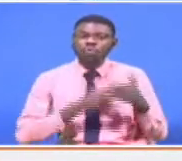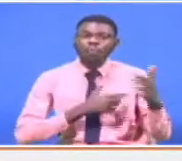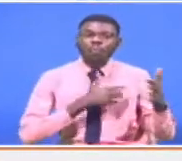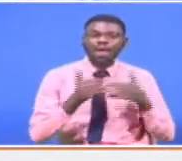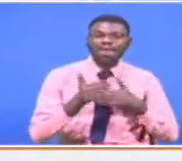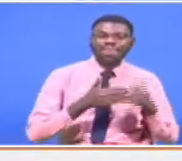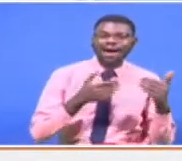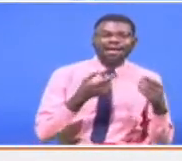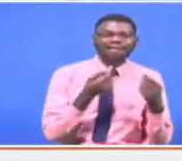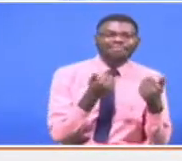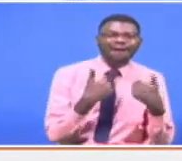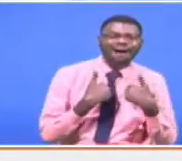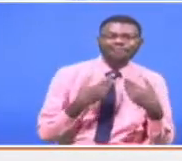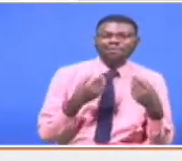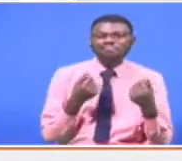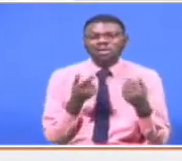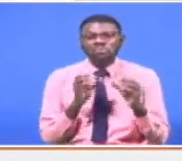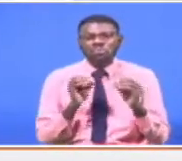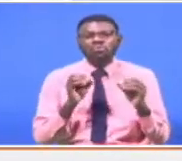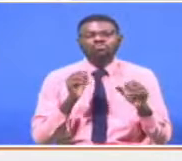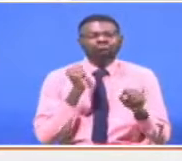not. So this letter